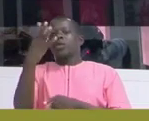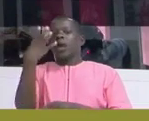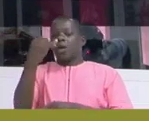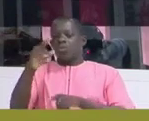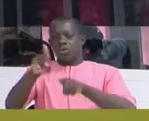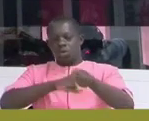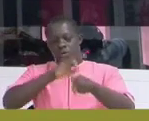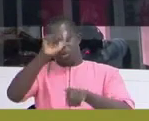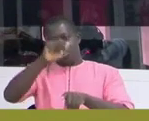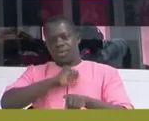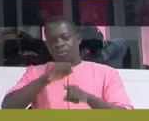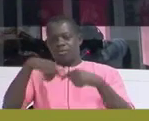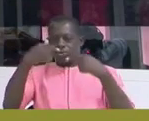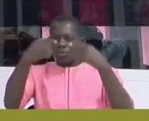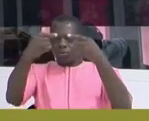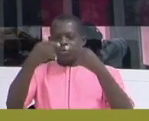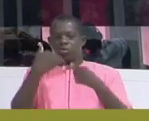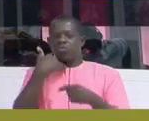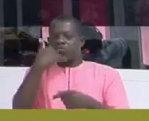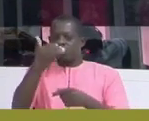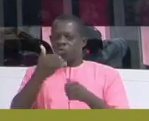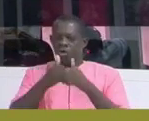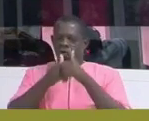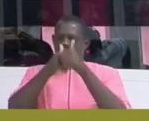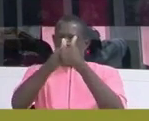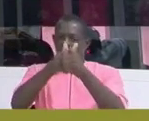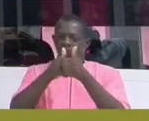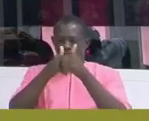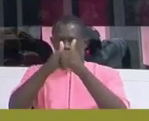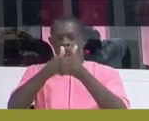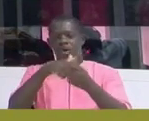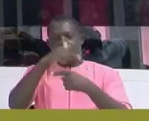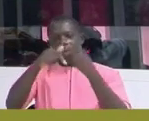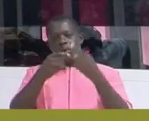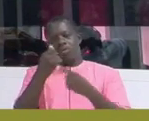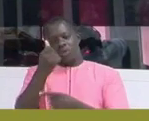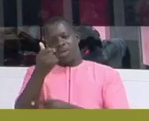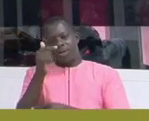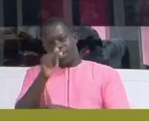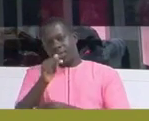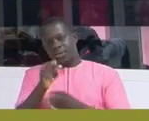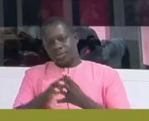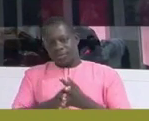So, and for how long did you continue to chase after this money?